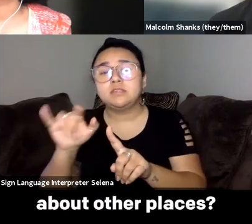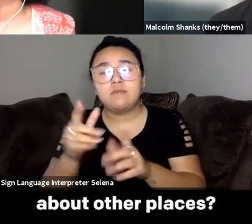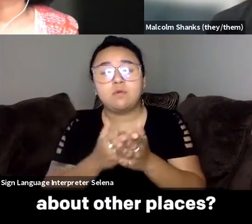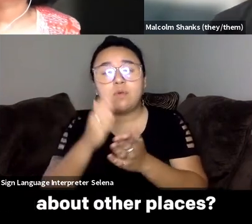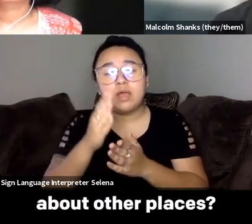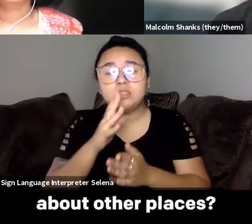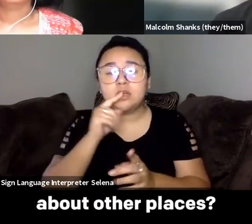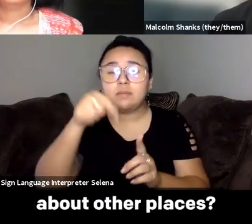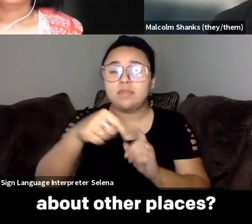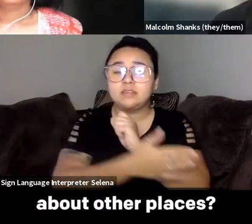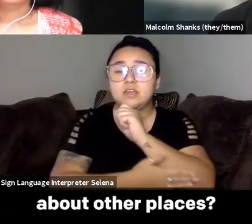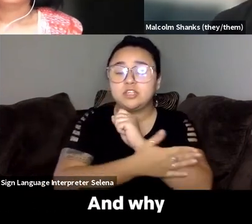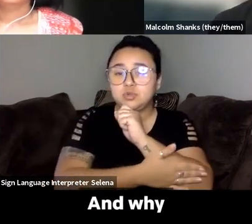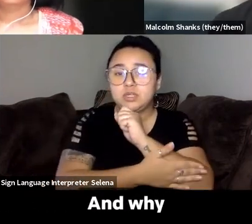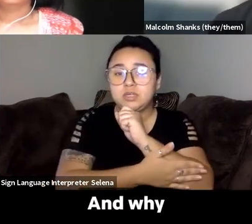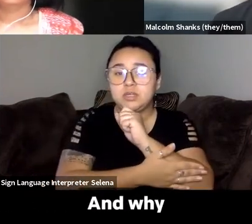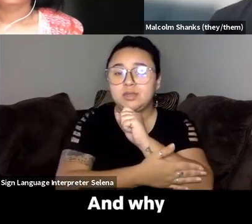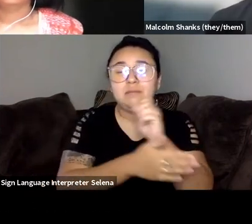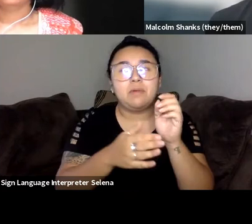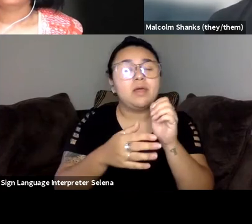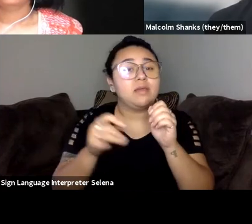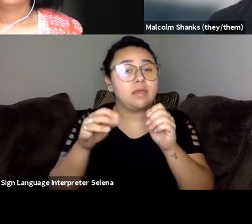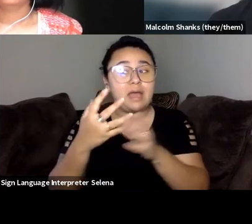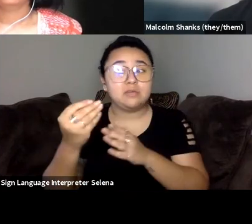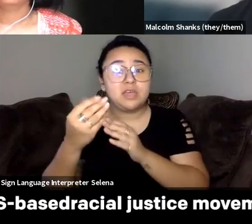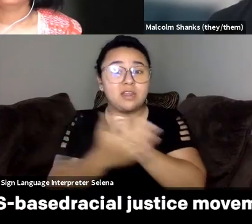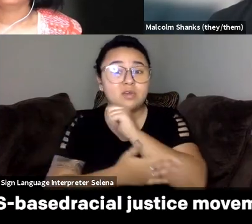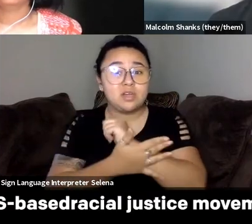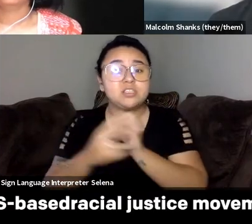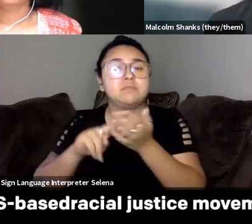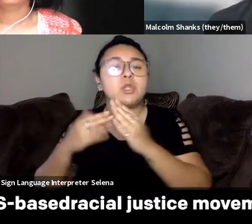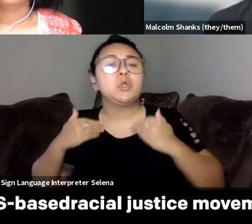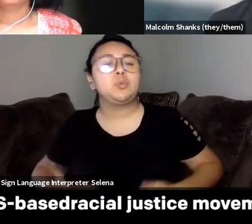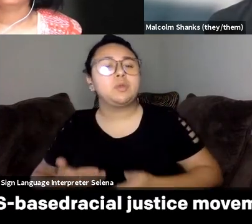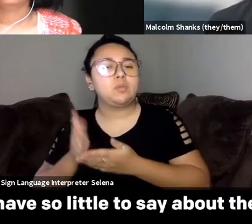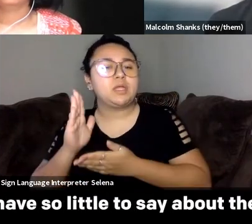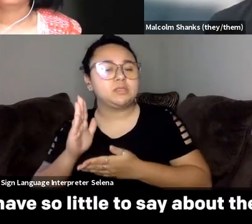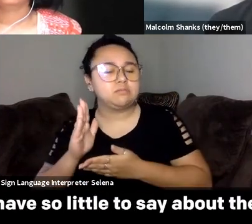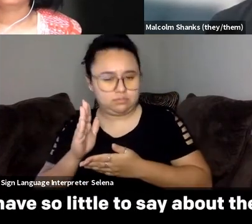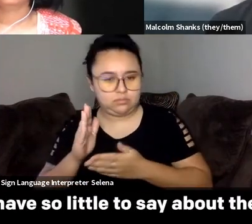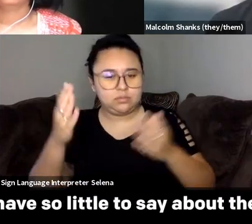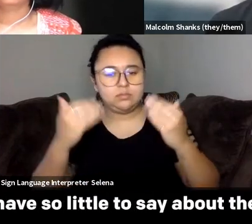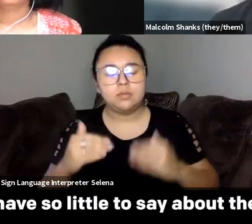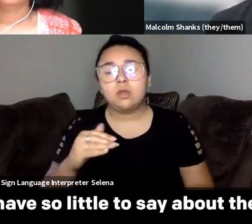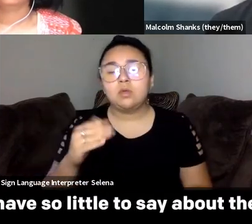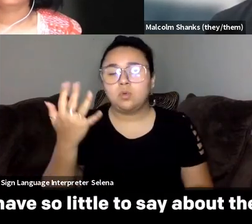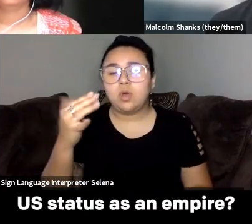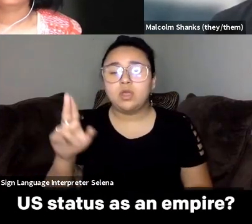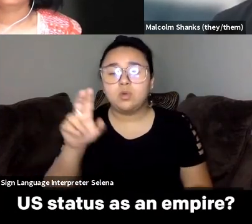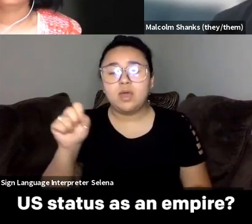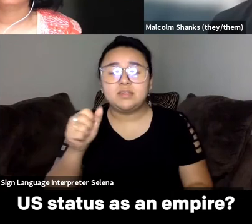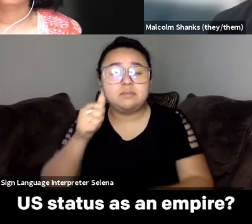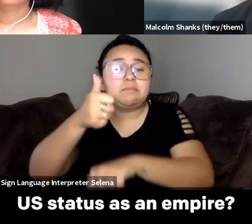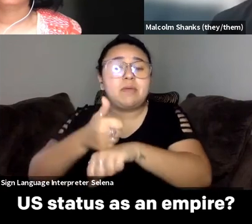about other places? And why do US-based racial justice movements have so little to say about the